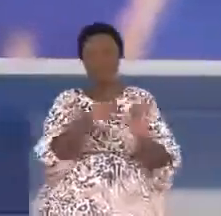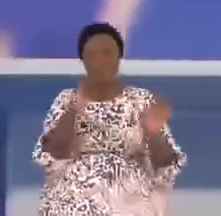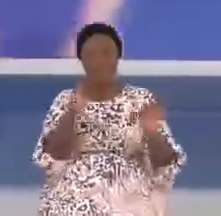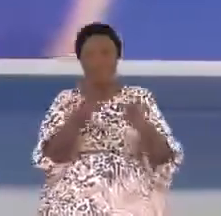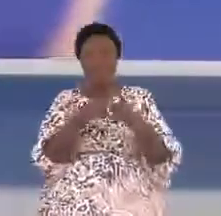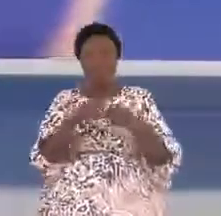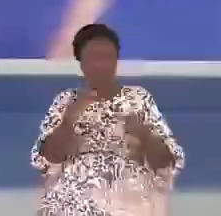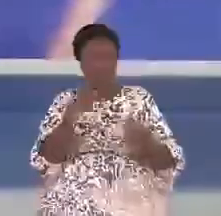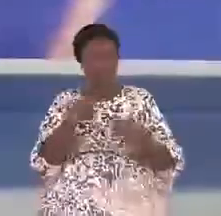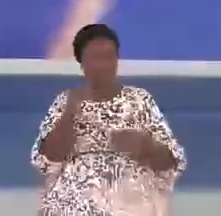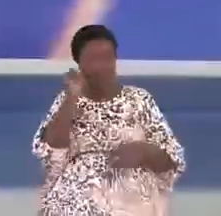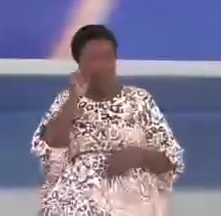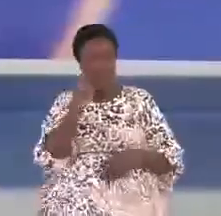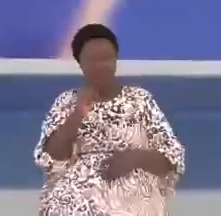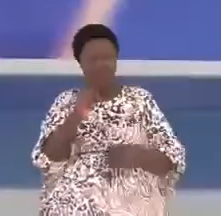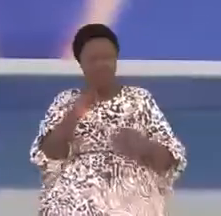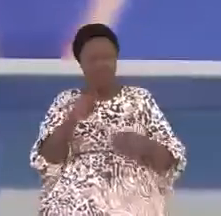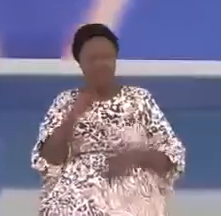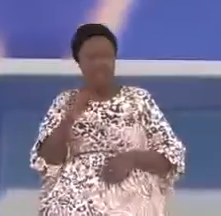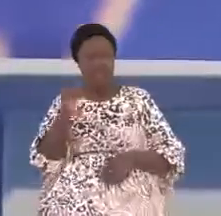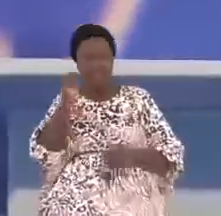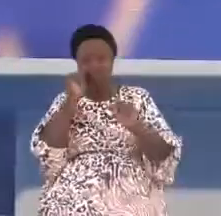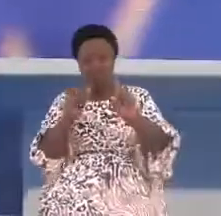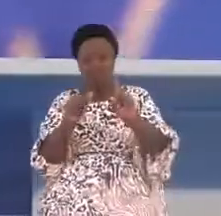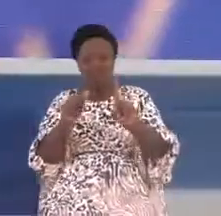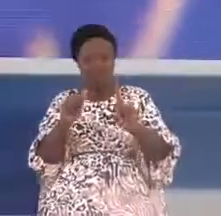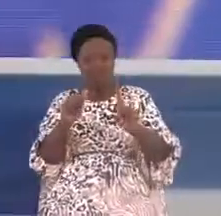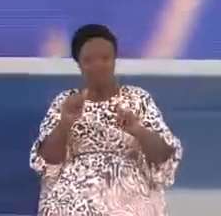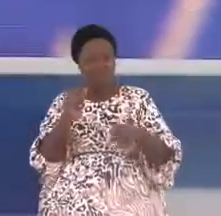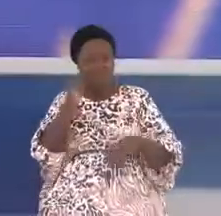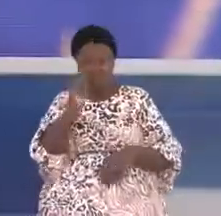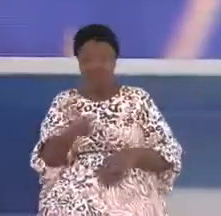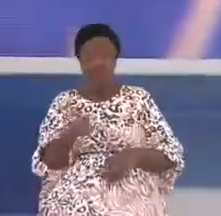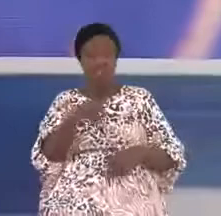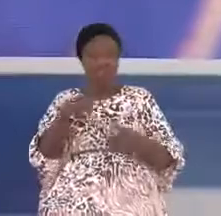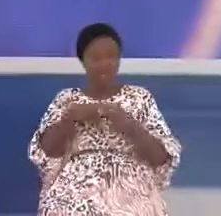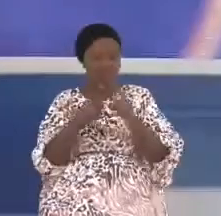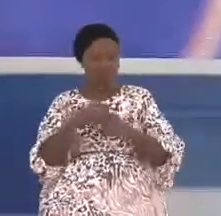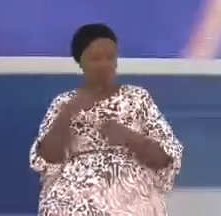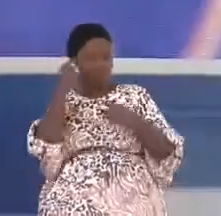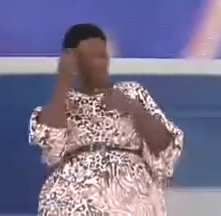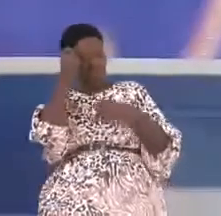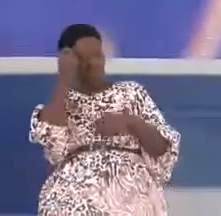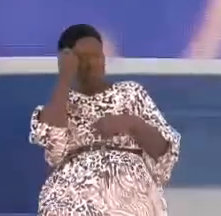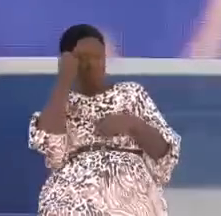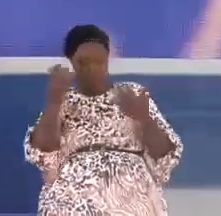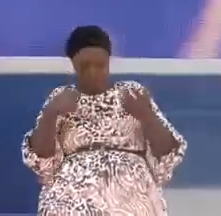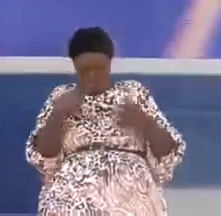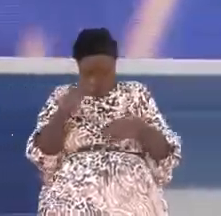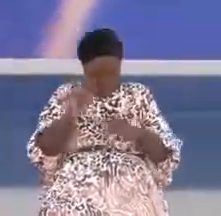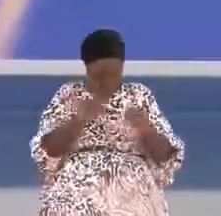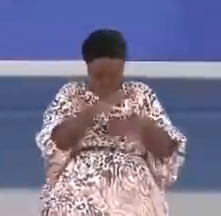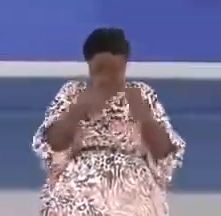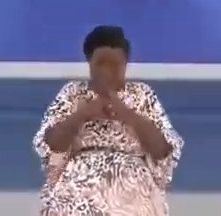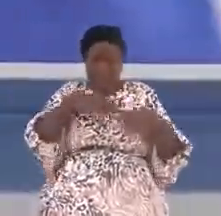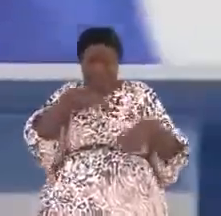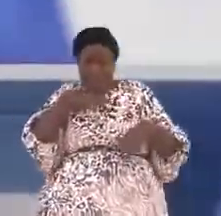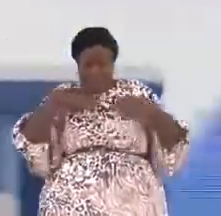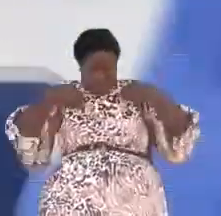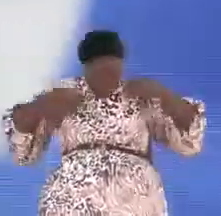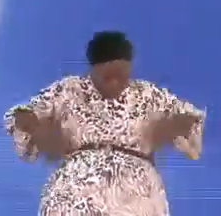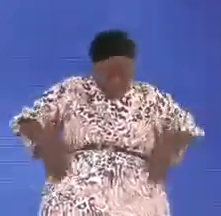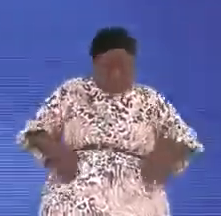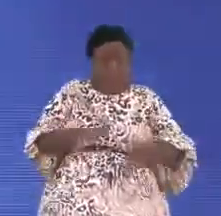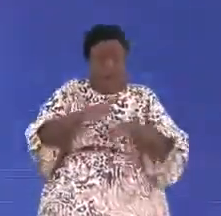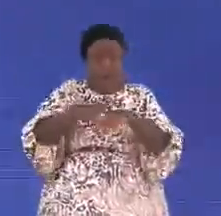to wonder who put all these dirty things that she had rage all around who put them on me